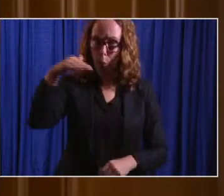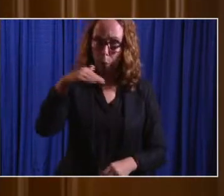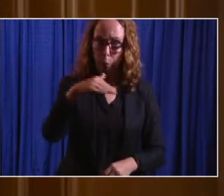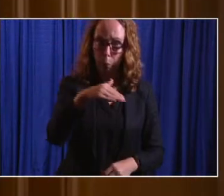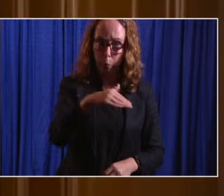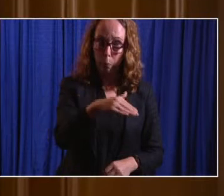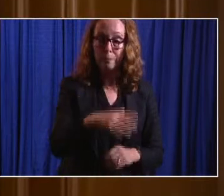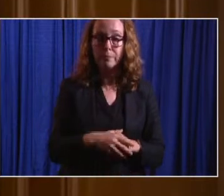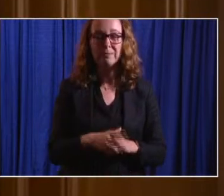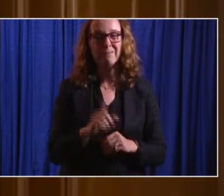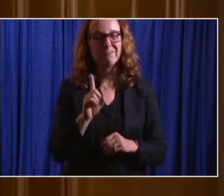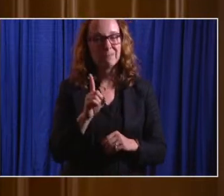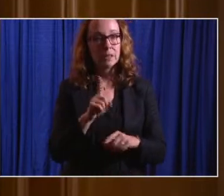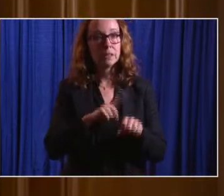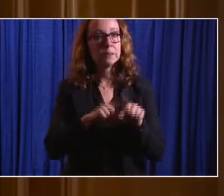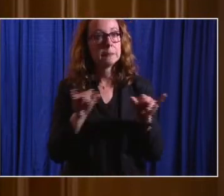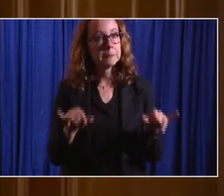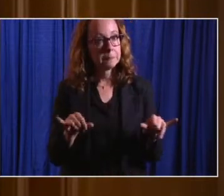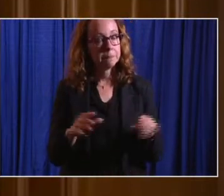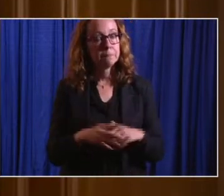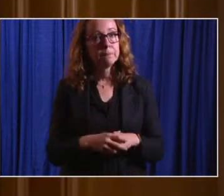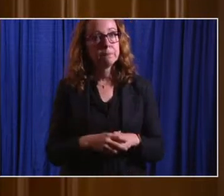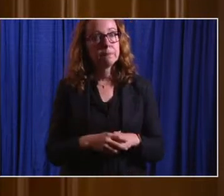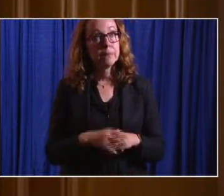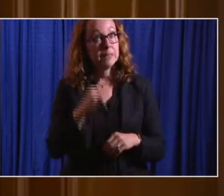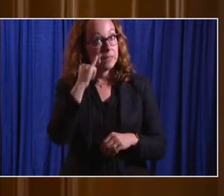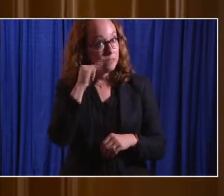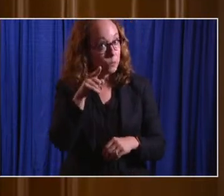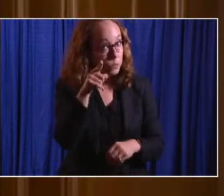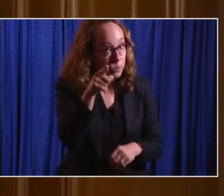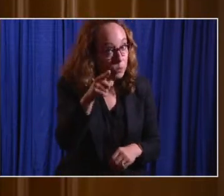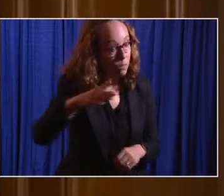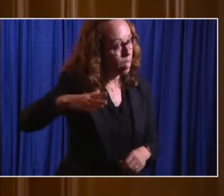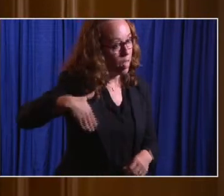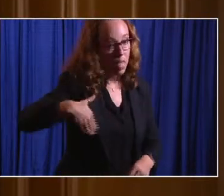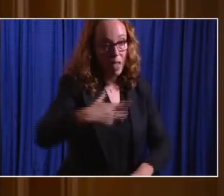But at the same time, if you are someone who has not been vaccinated,